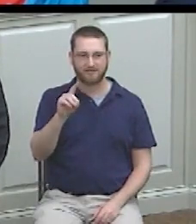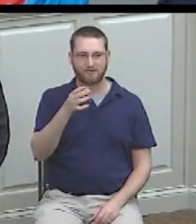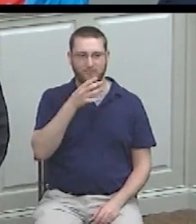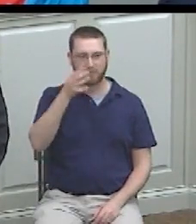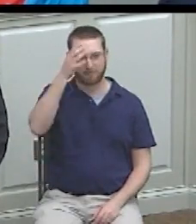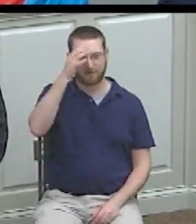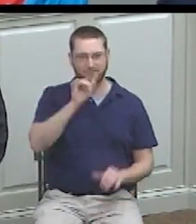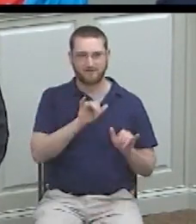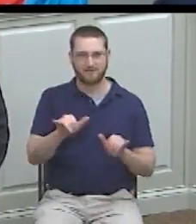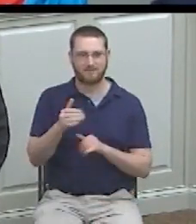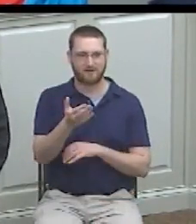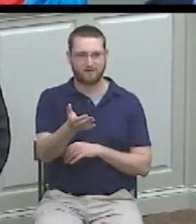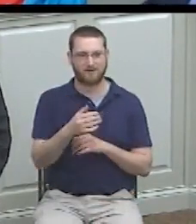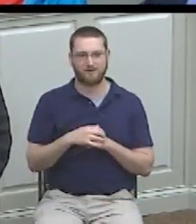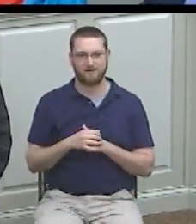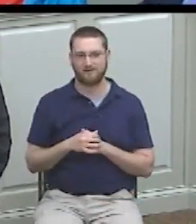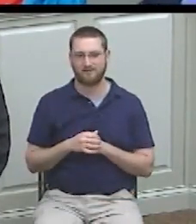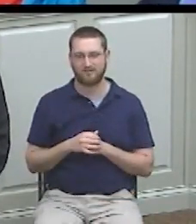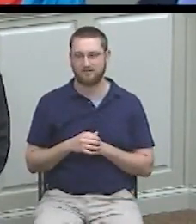there.